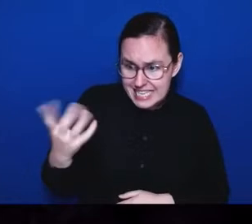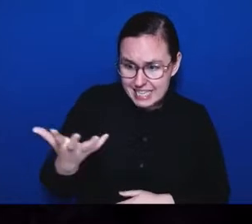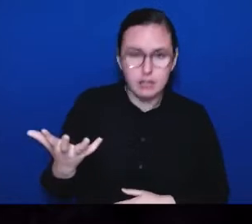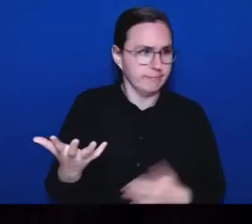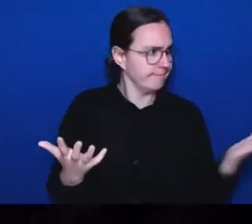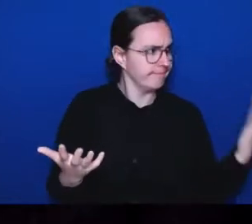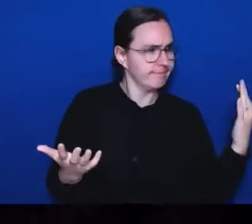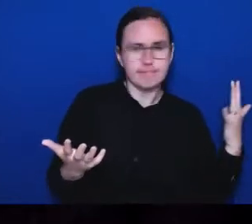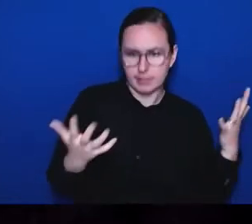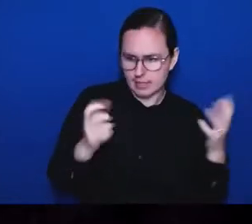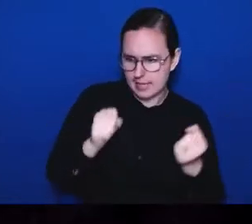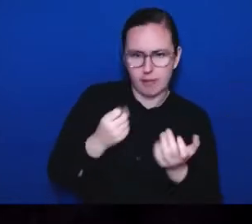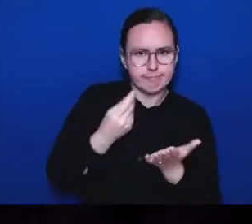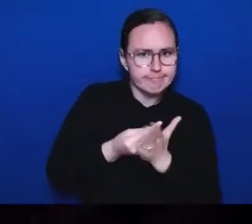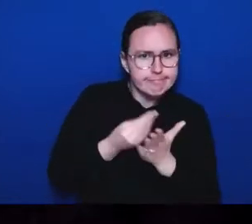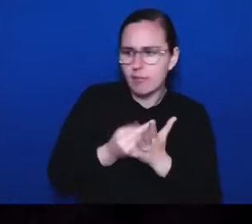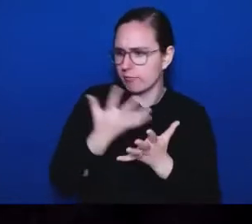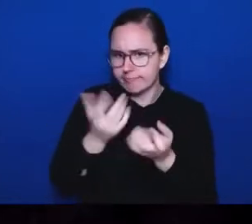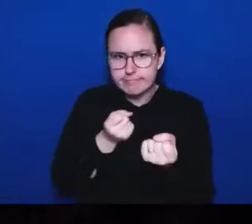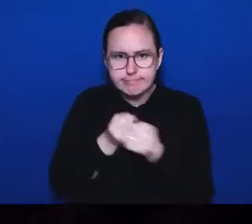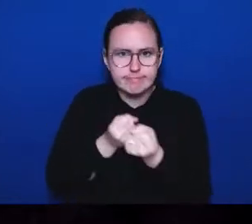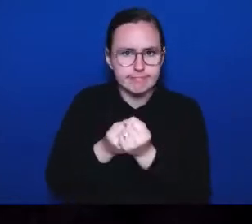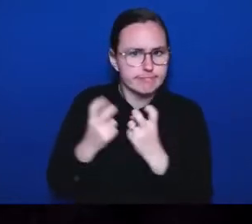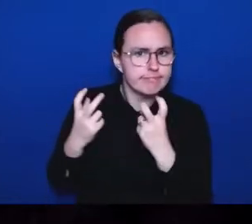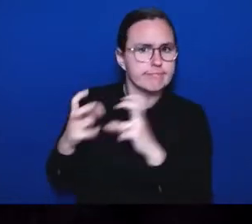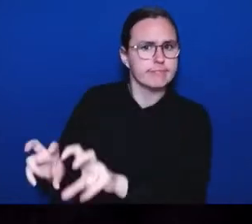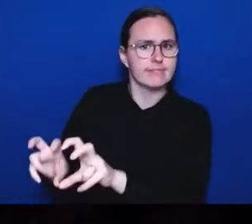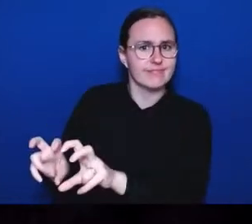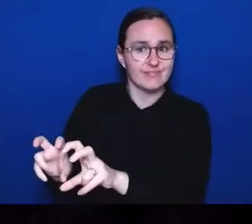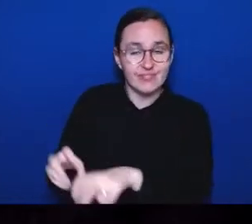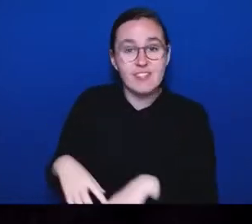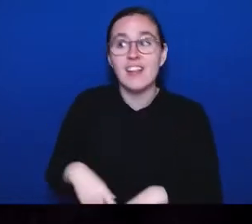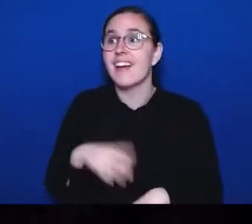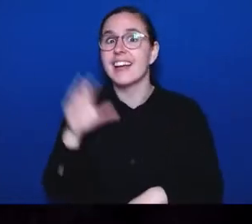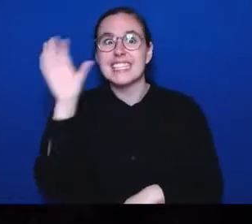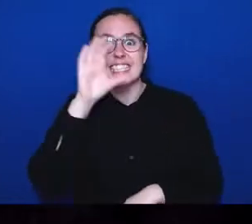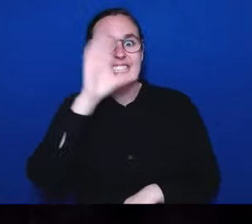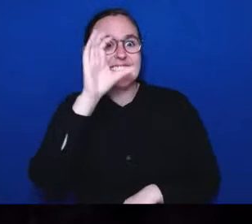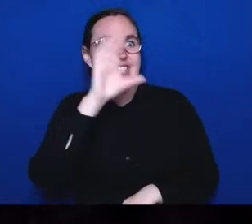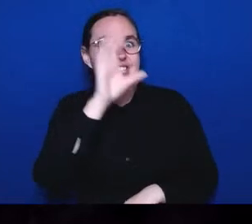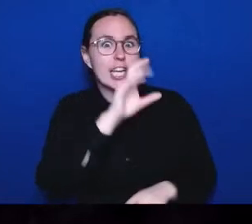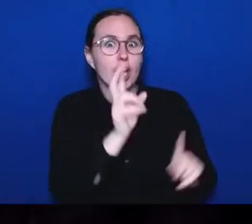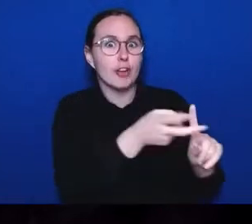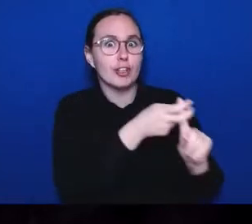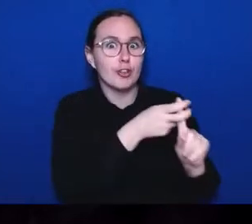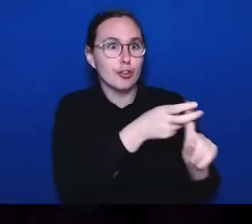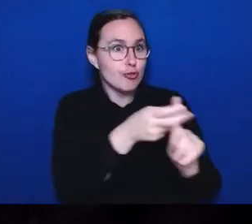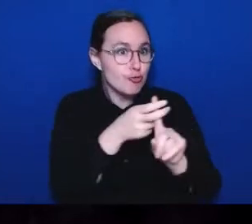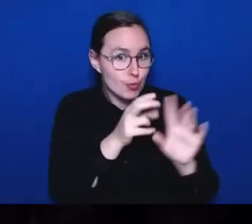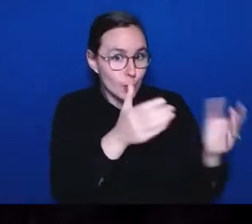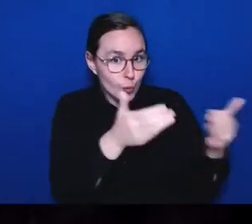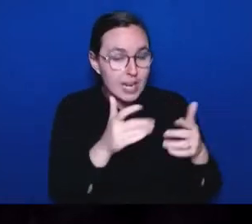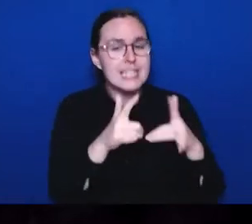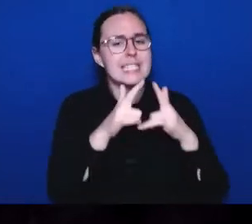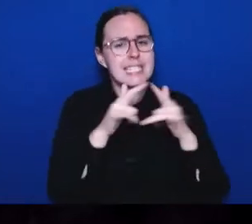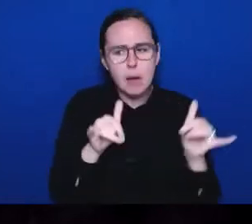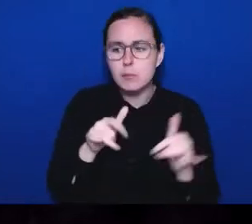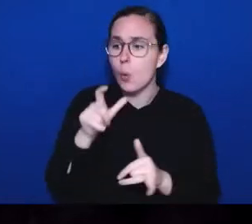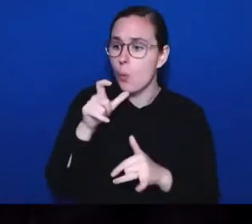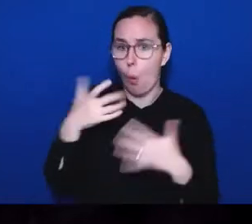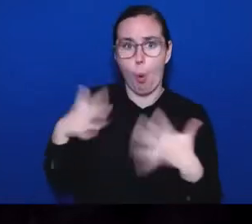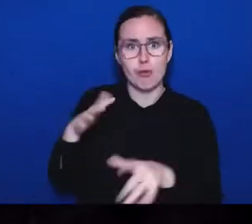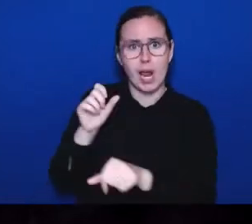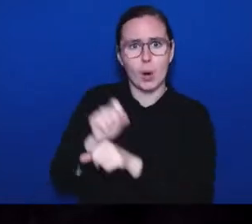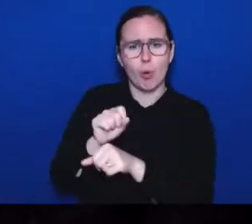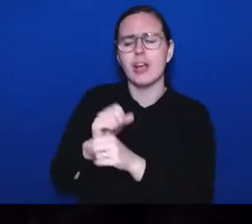are recruited and can stay in their communities and also have the tools and resources to provide the level of care to their